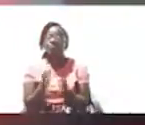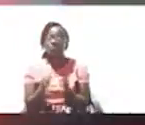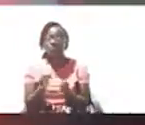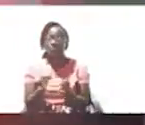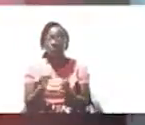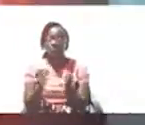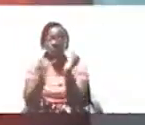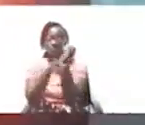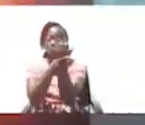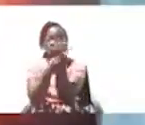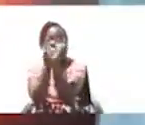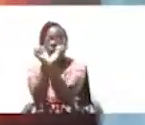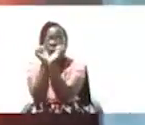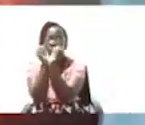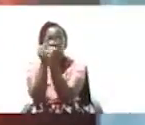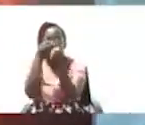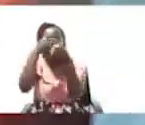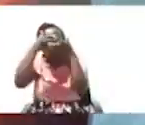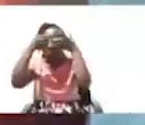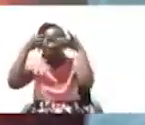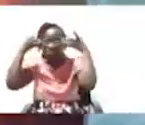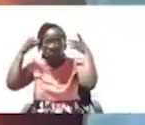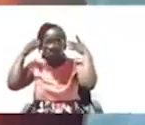Your face is bound.